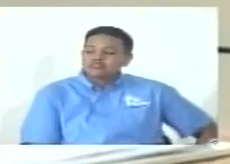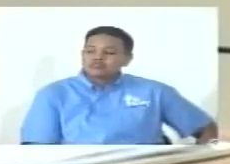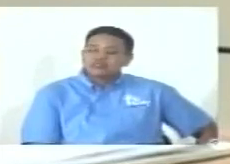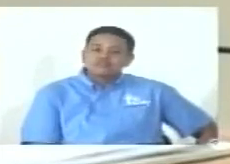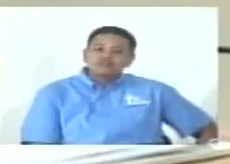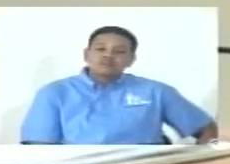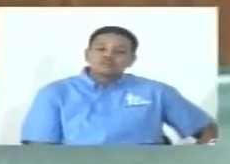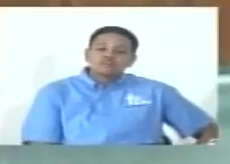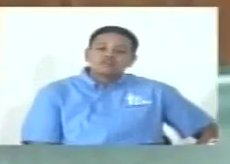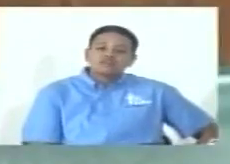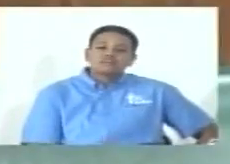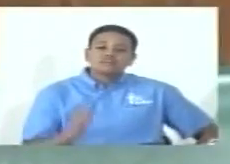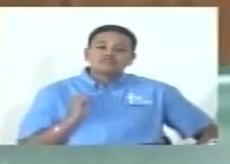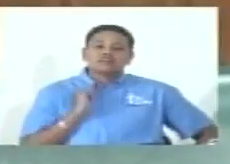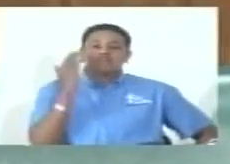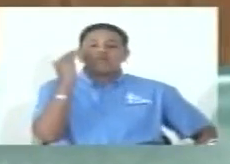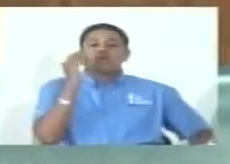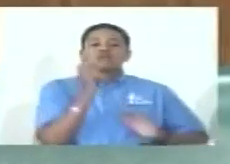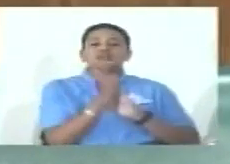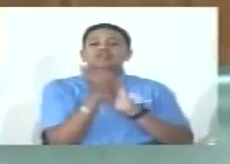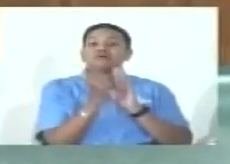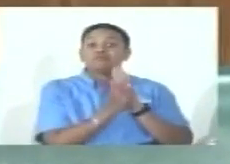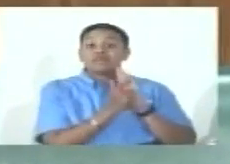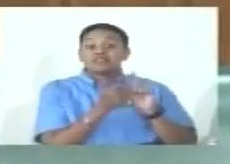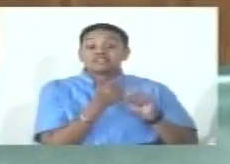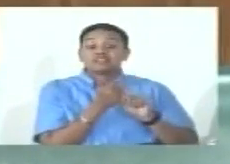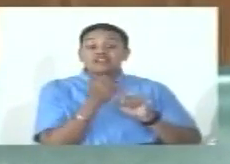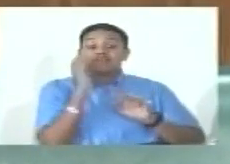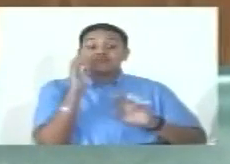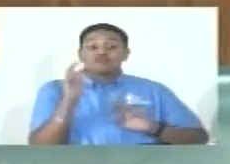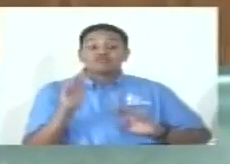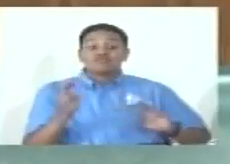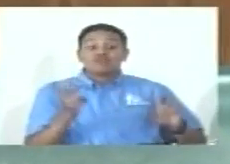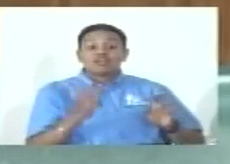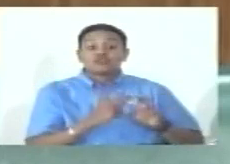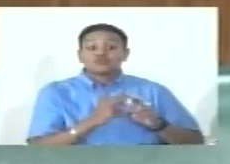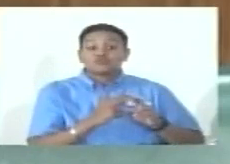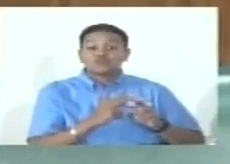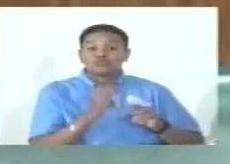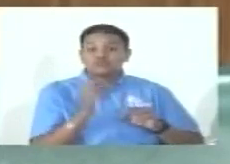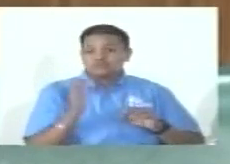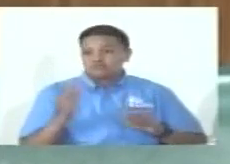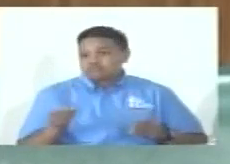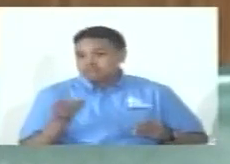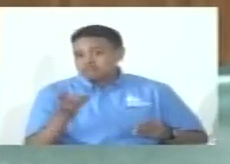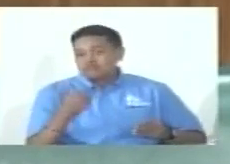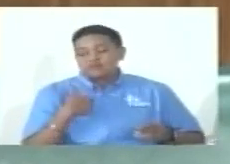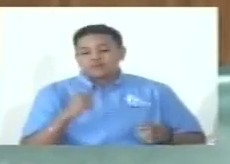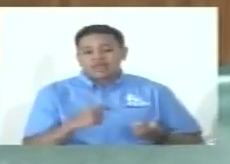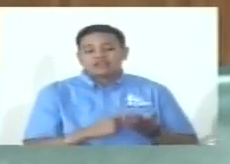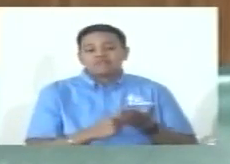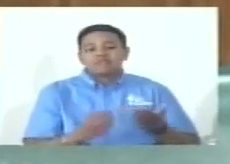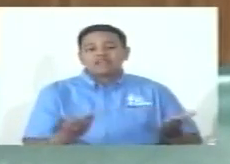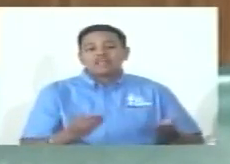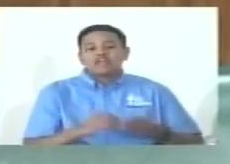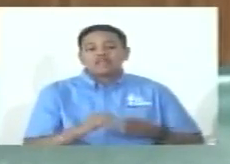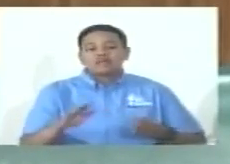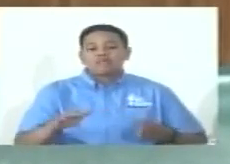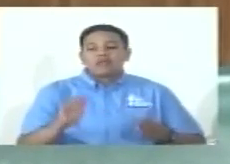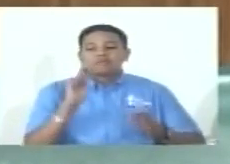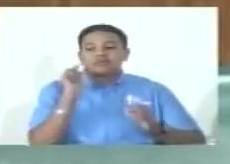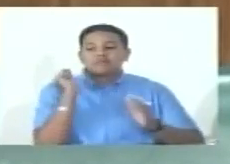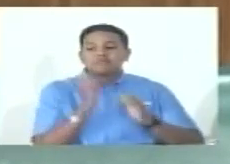And I hope the bill will be ready soon so that we can debate it here and pass